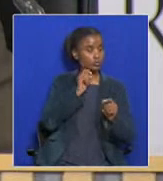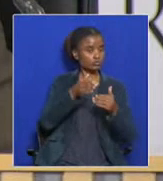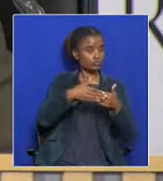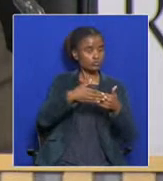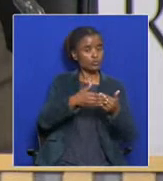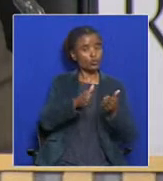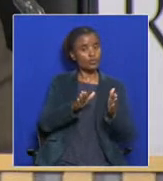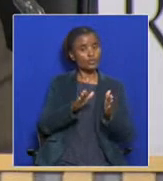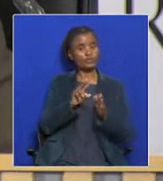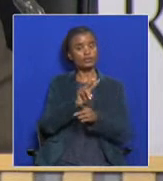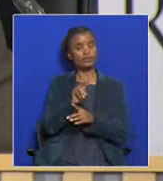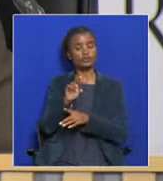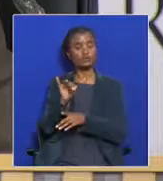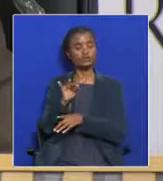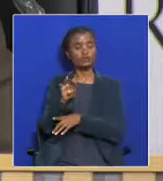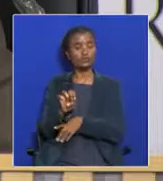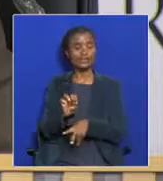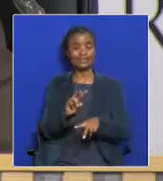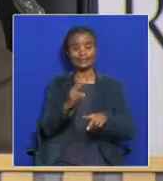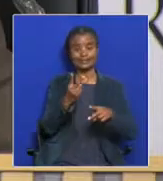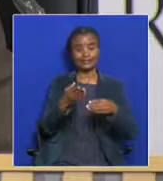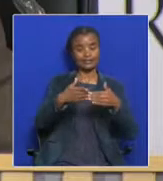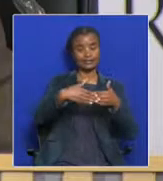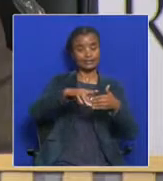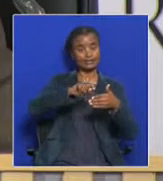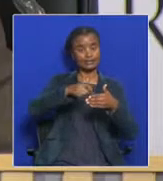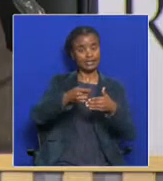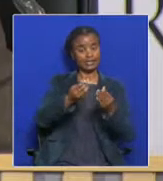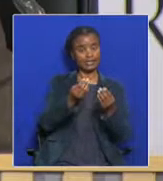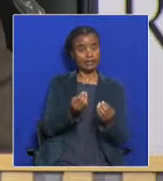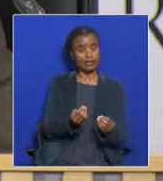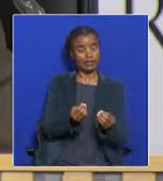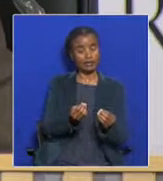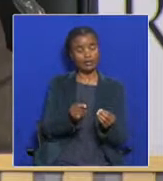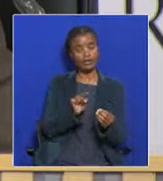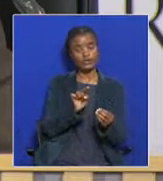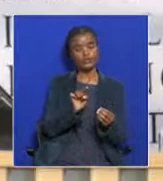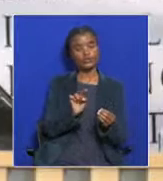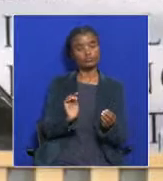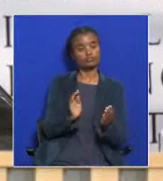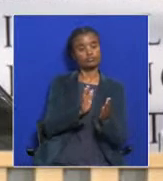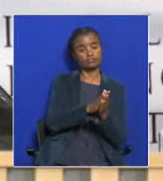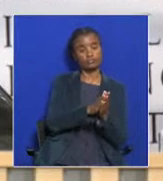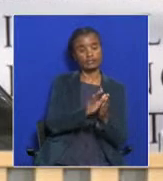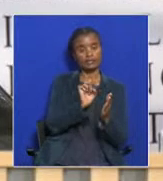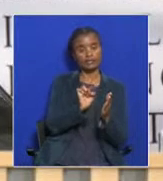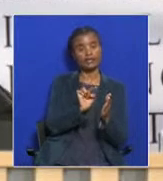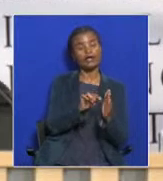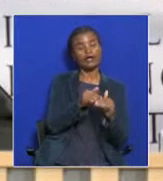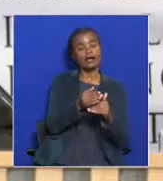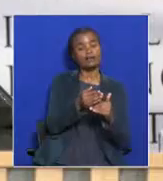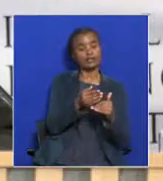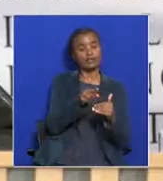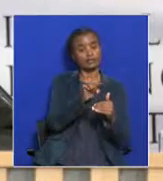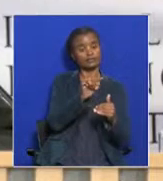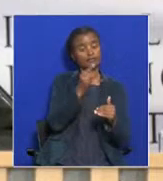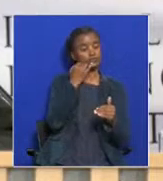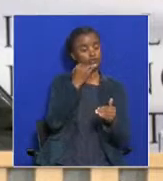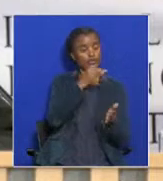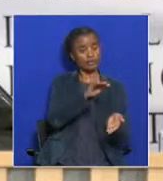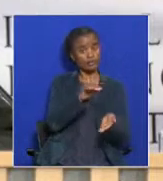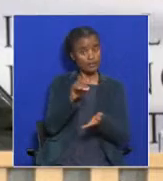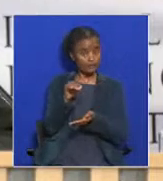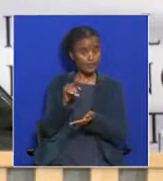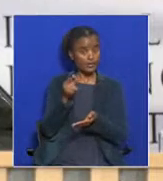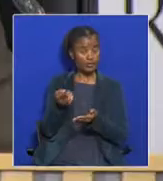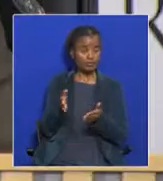second seal number that you replaced the first with after you took the drugs. Yes, But then you went and opened on the 1st